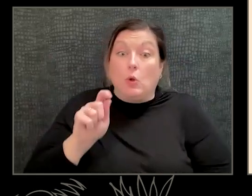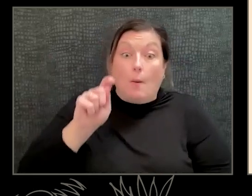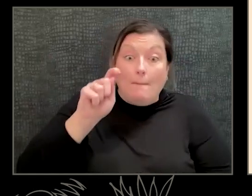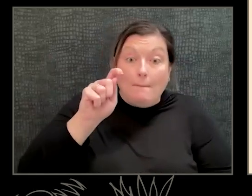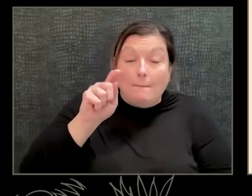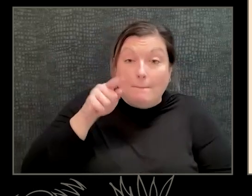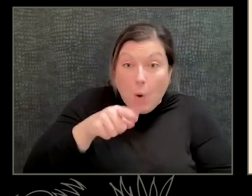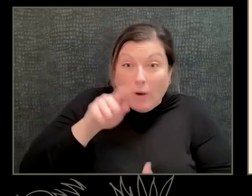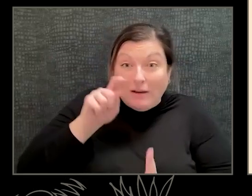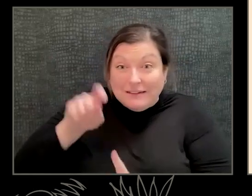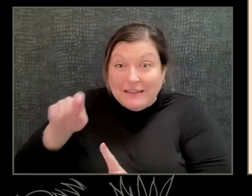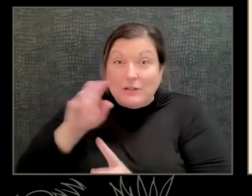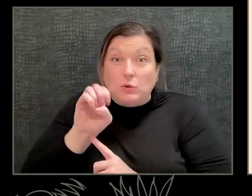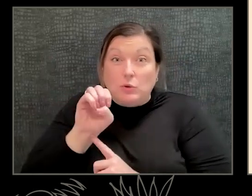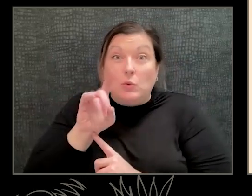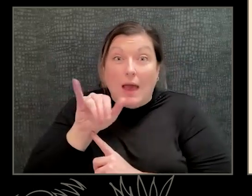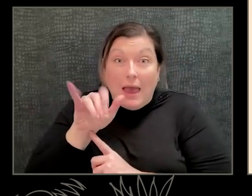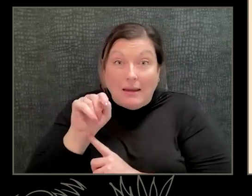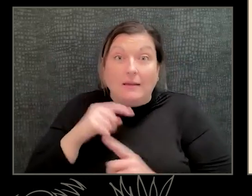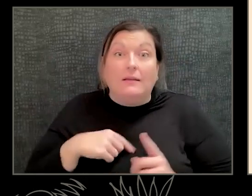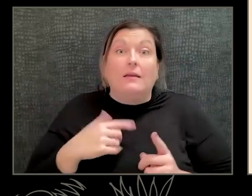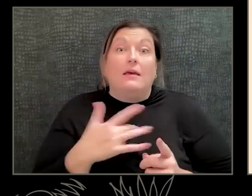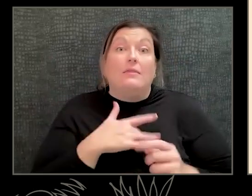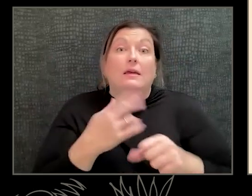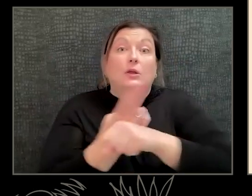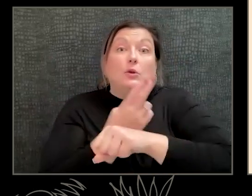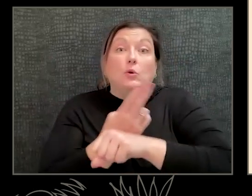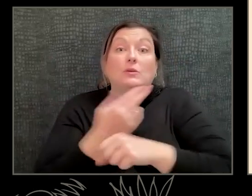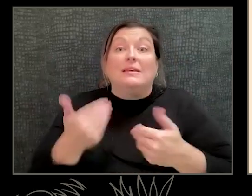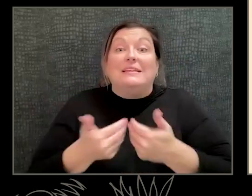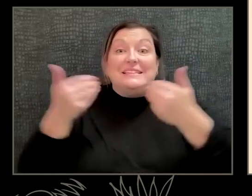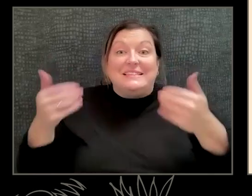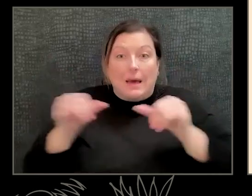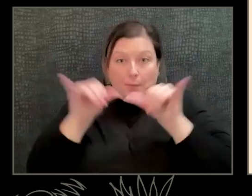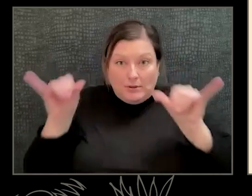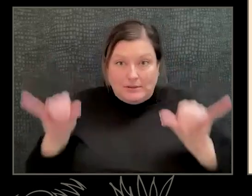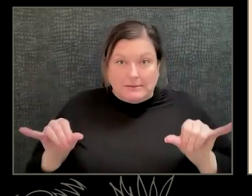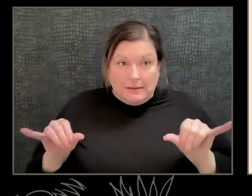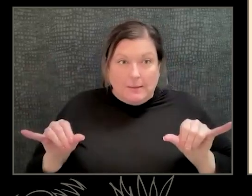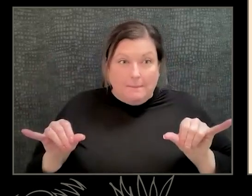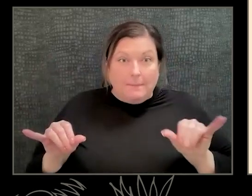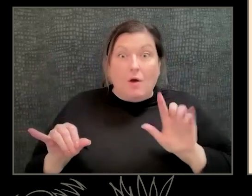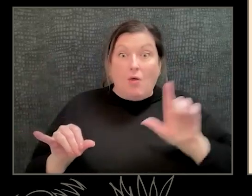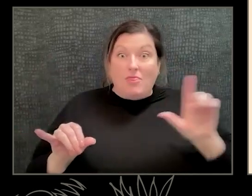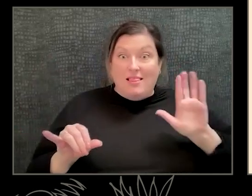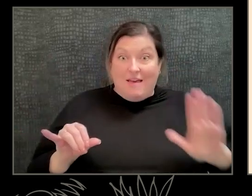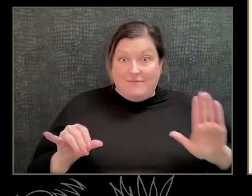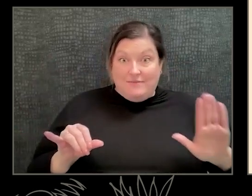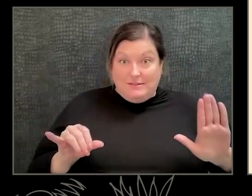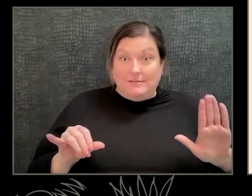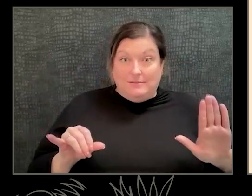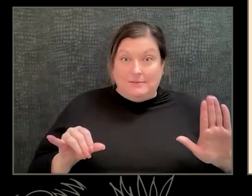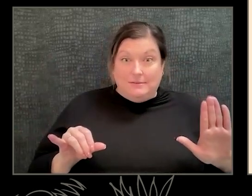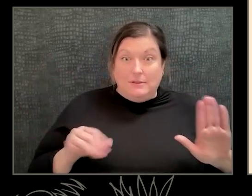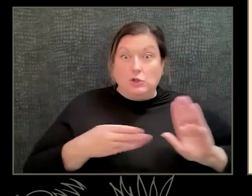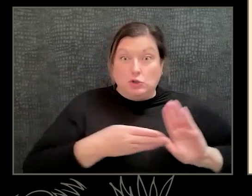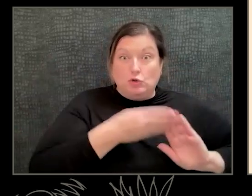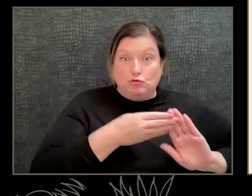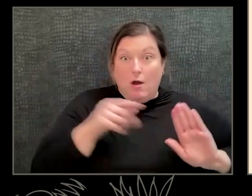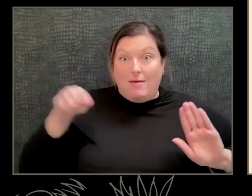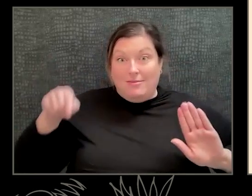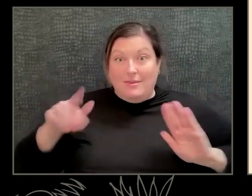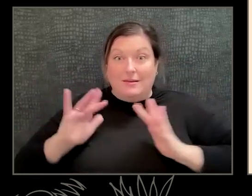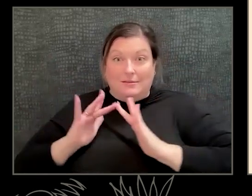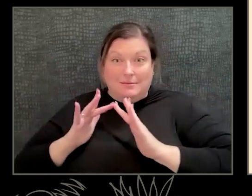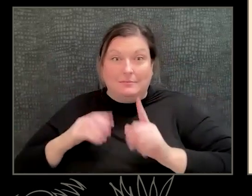stuff. They do so in a separate system, which is the one on the left. And